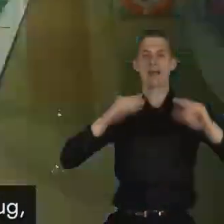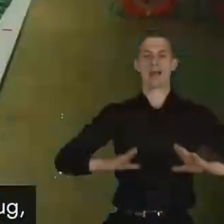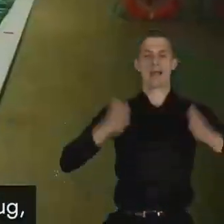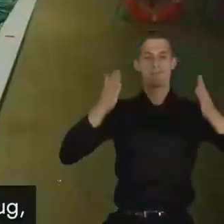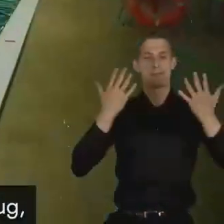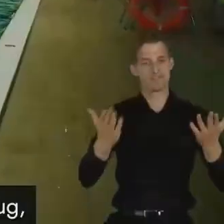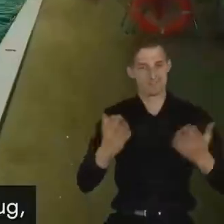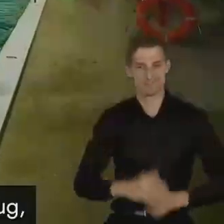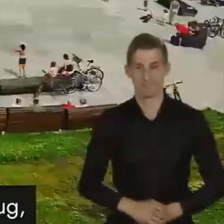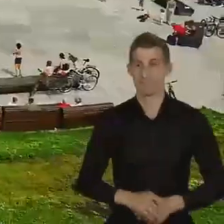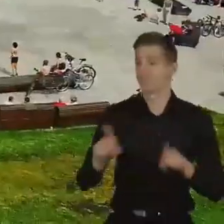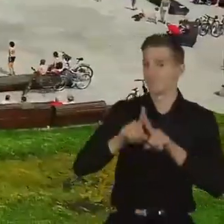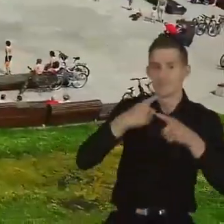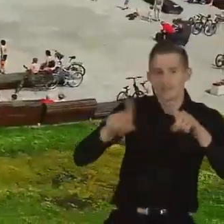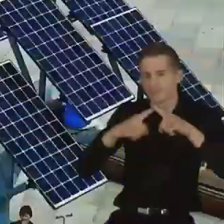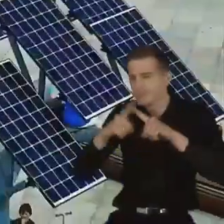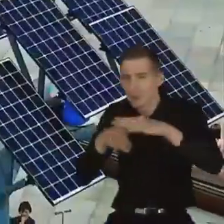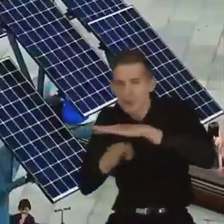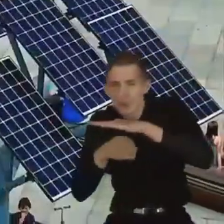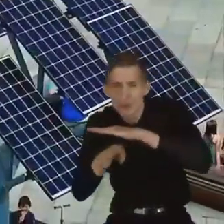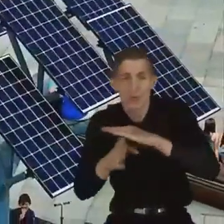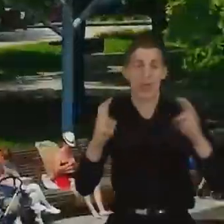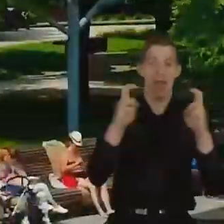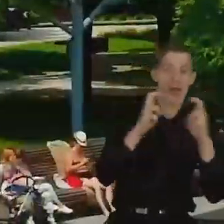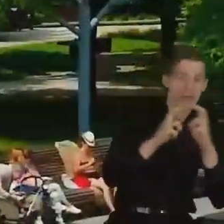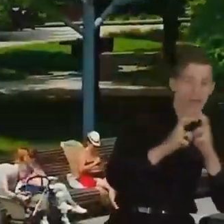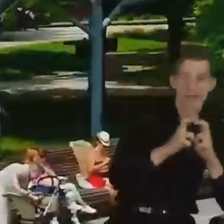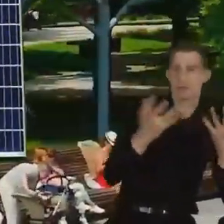quick access to services, energy,